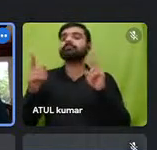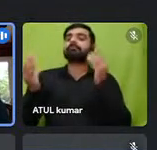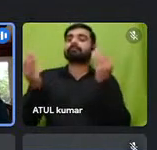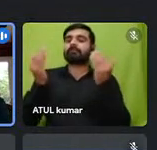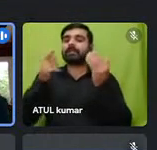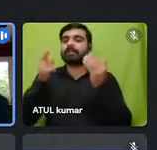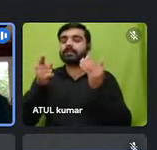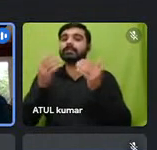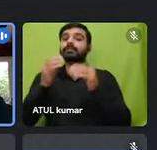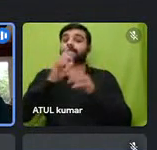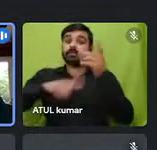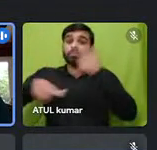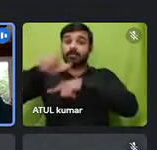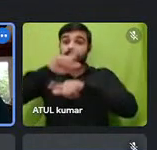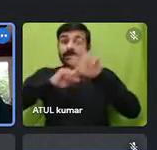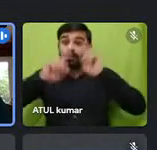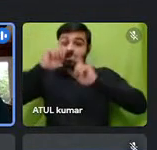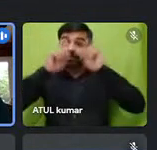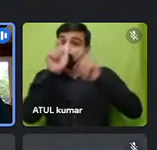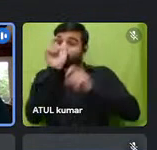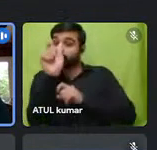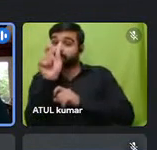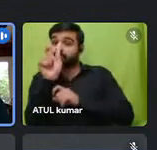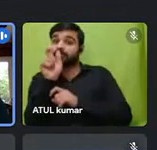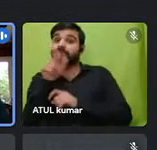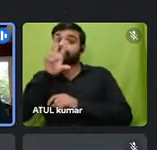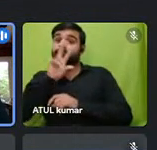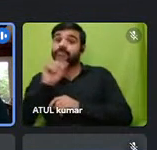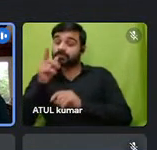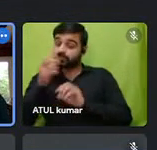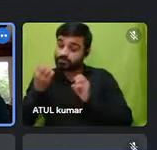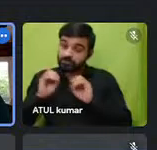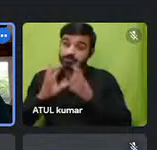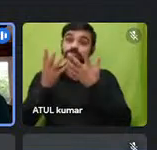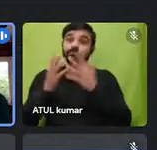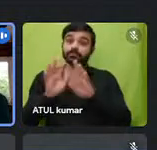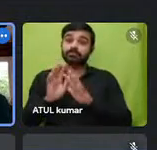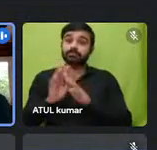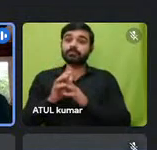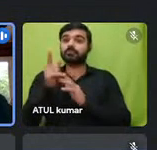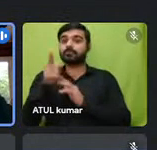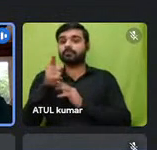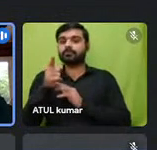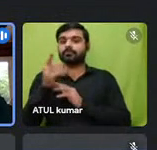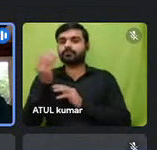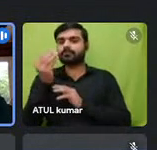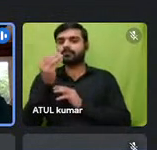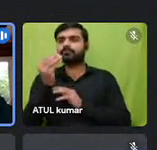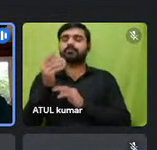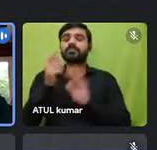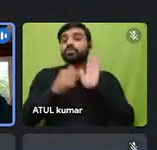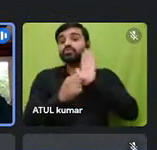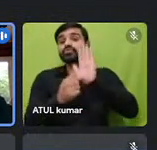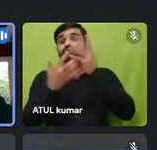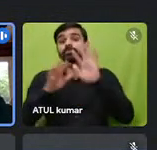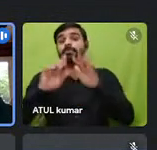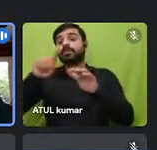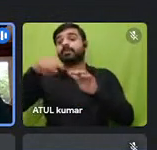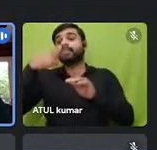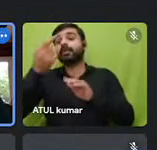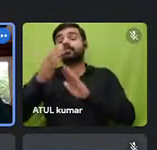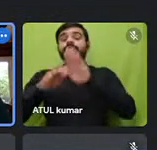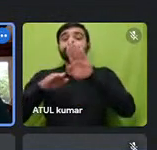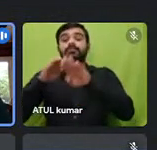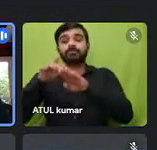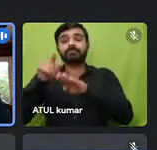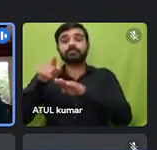combinations, gesture plus word, when those begin to occur, that's an indicator that the next step coming